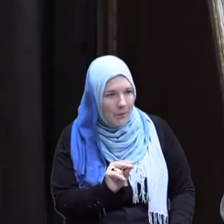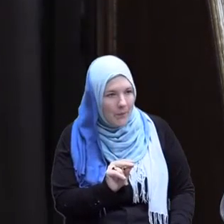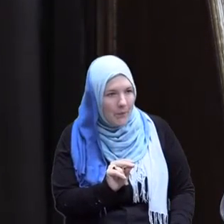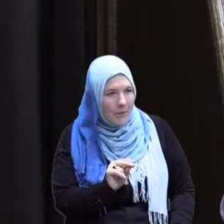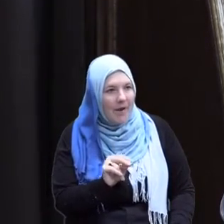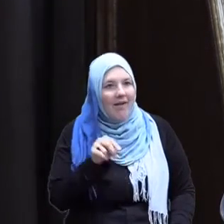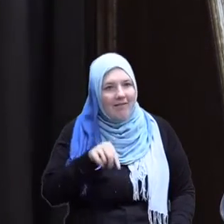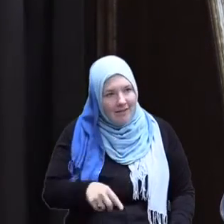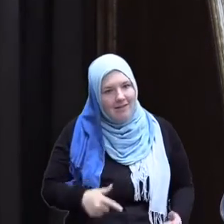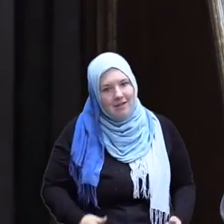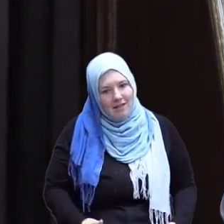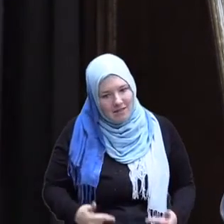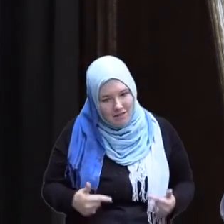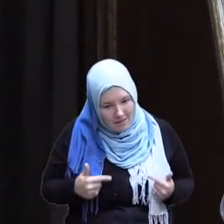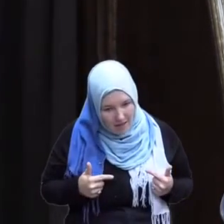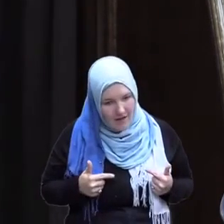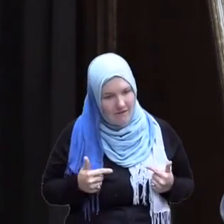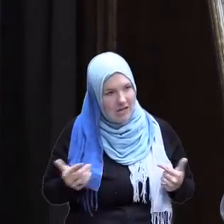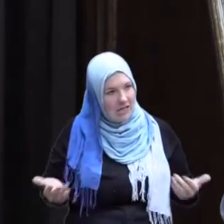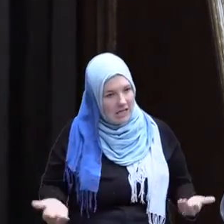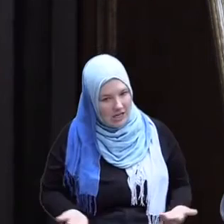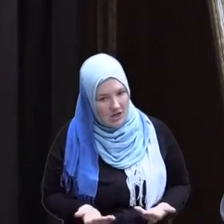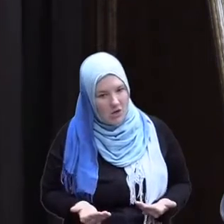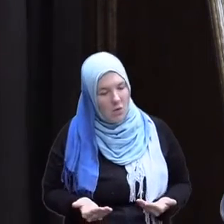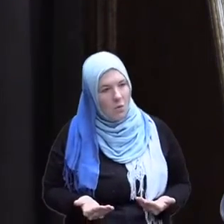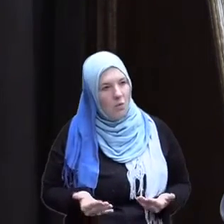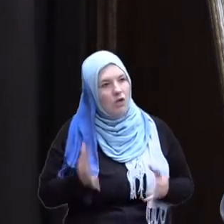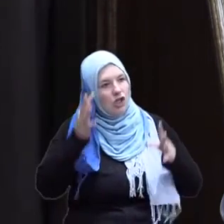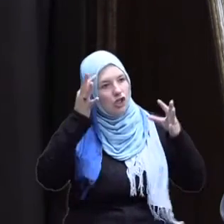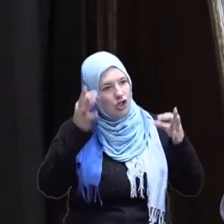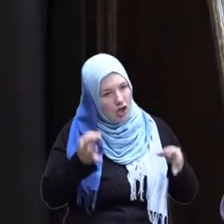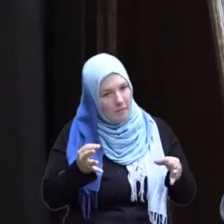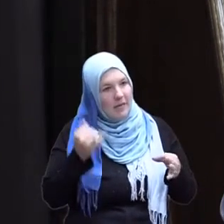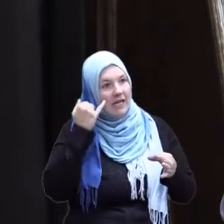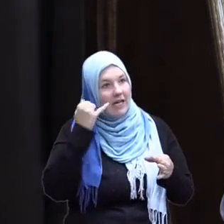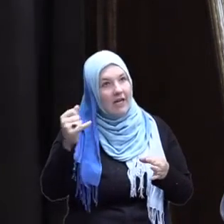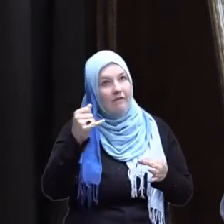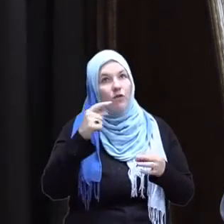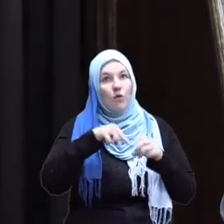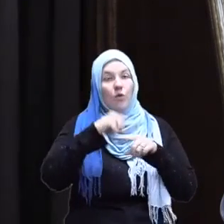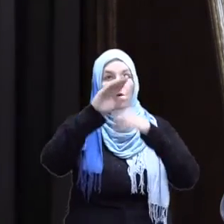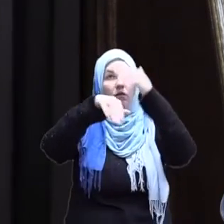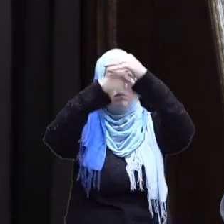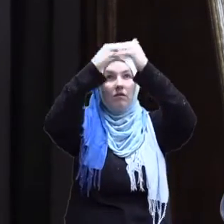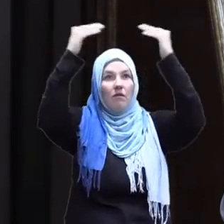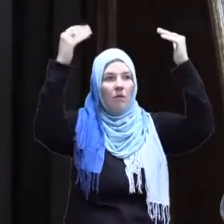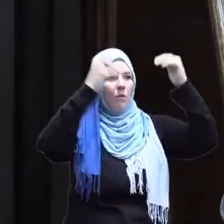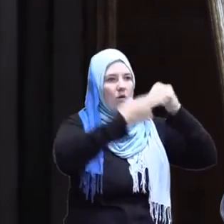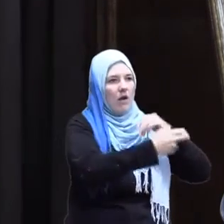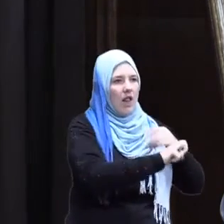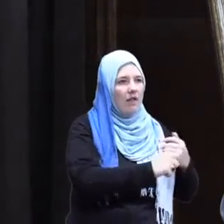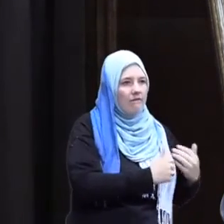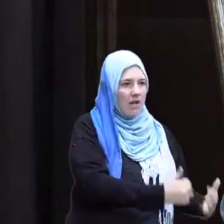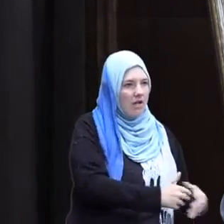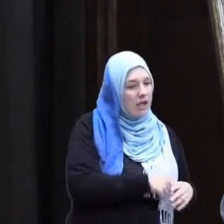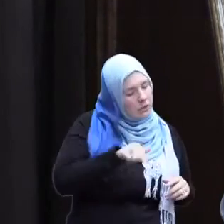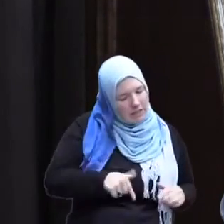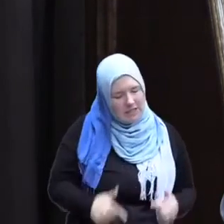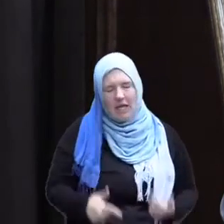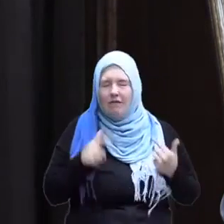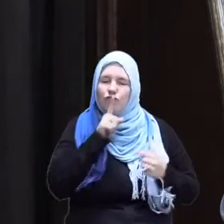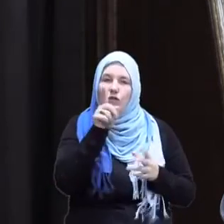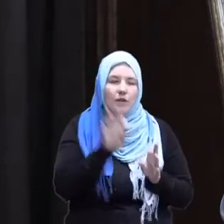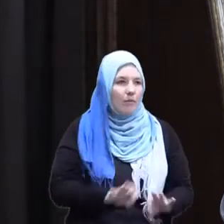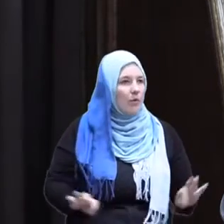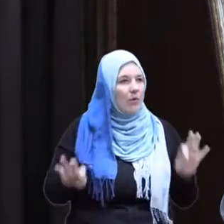life that will determine your fate in the hereafter. So it is very important, and